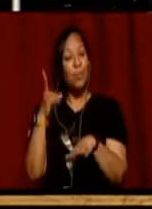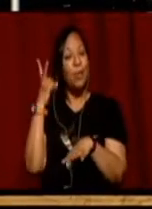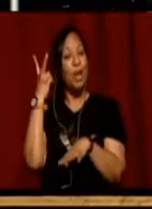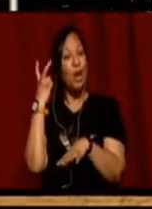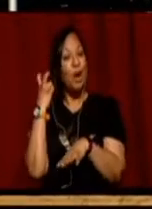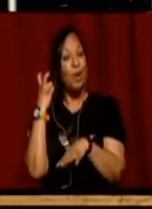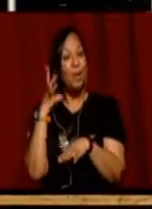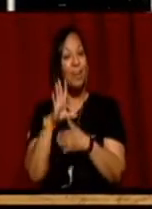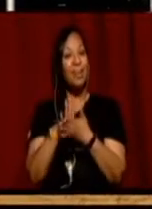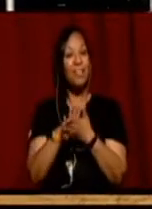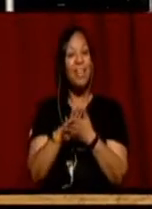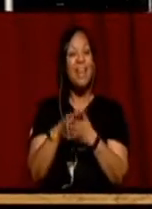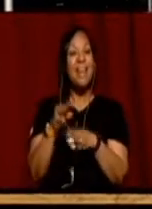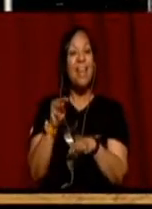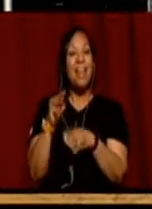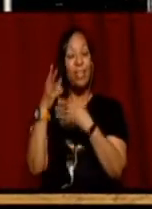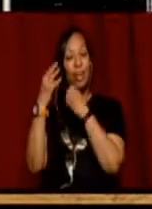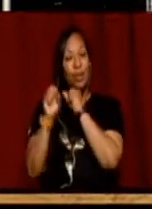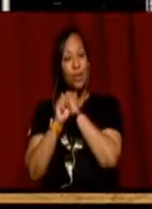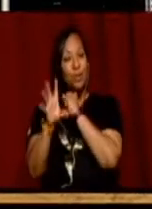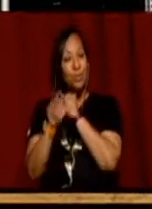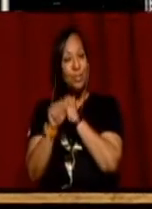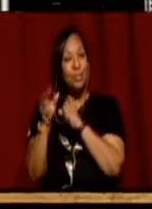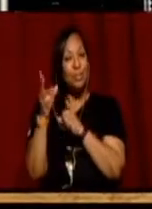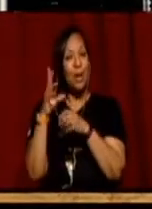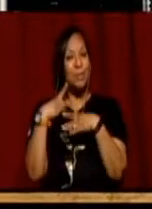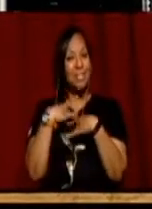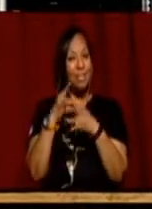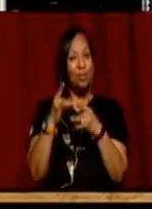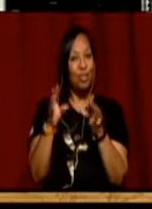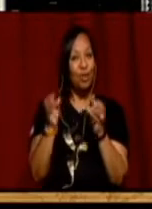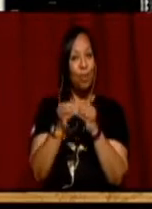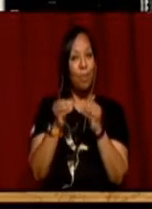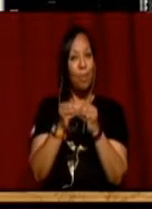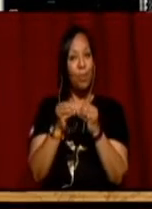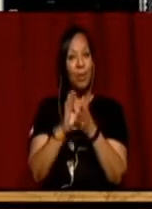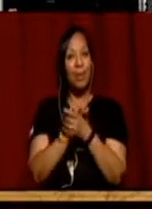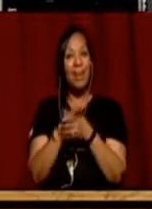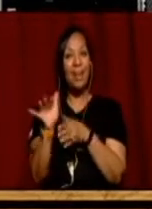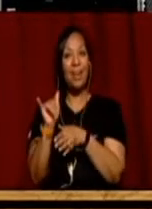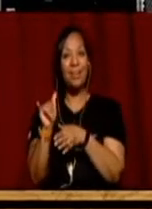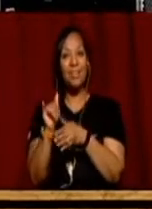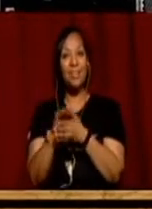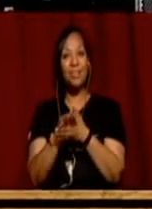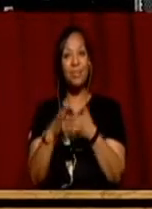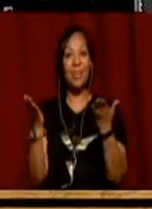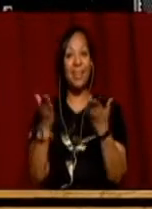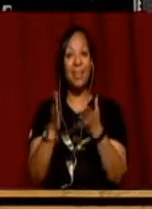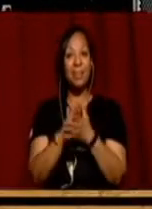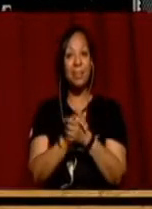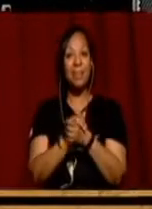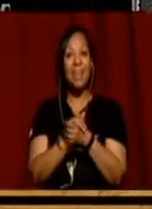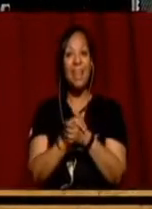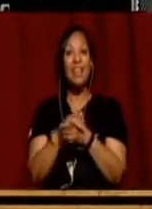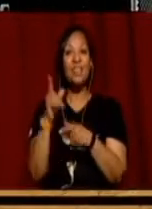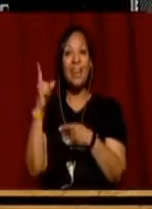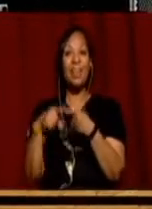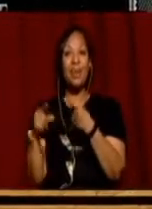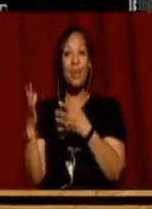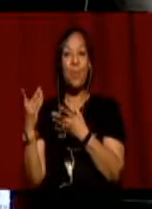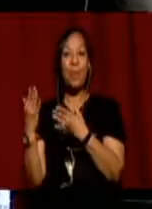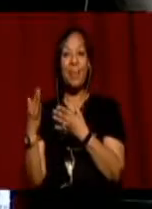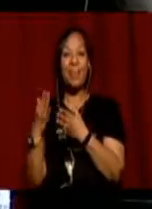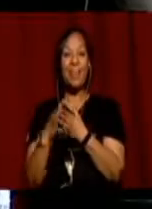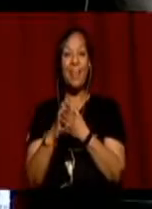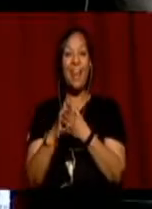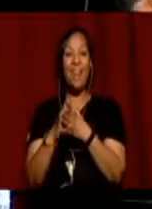of on, in the media. And so I was interested to know more, and here I am. Wow, I can't wait to get to all of this. I